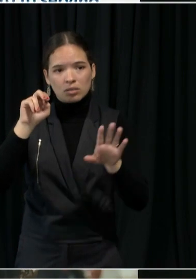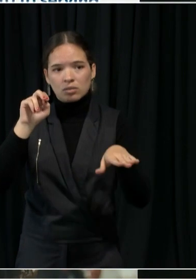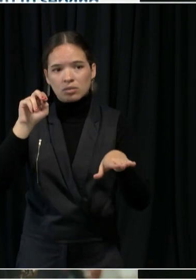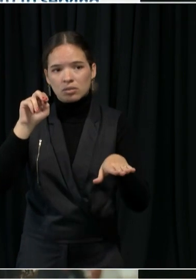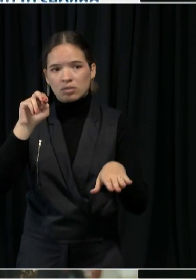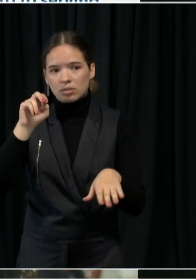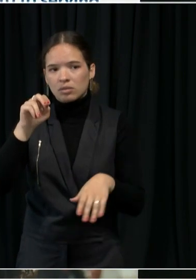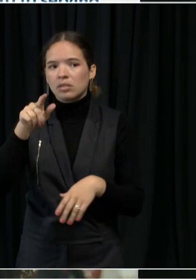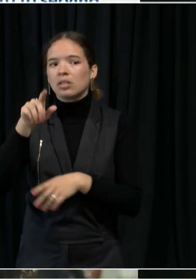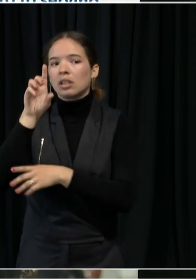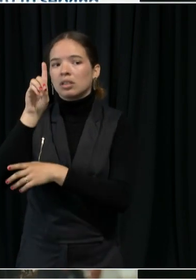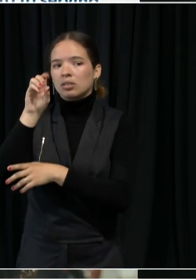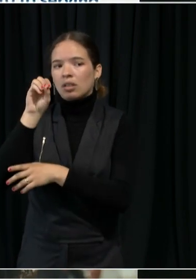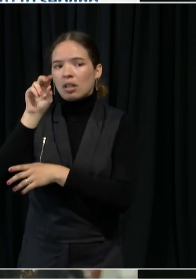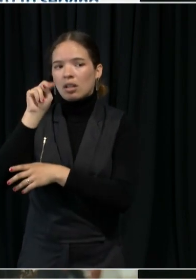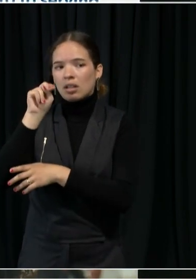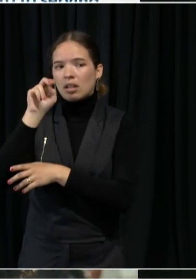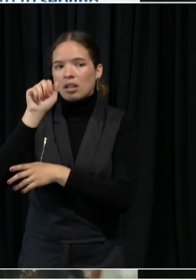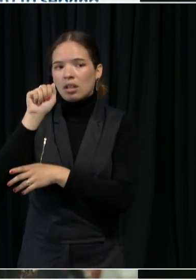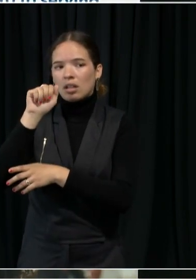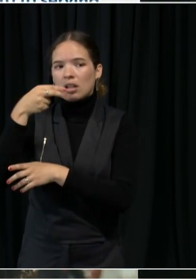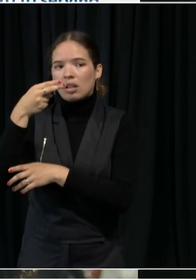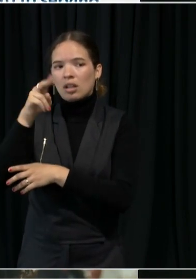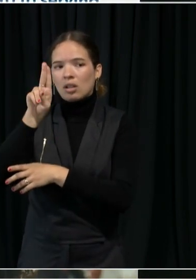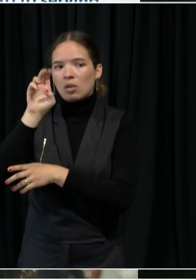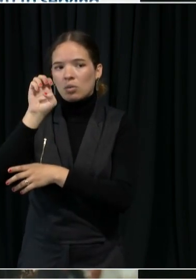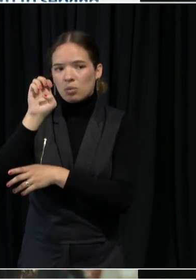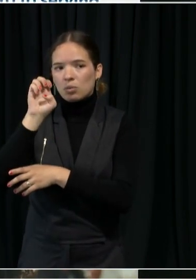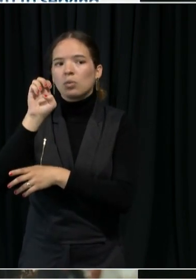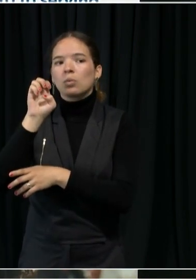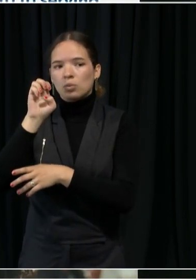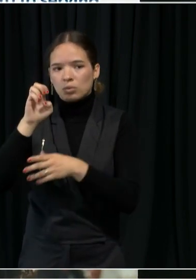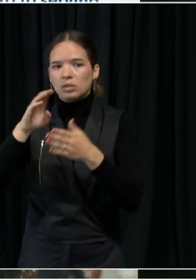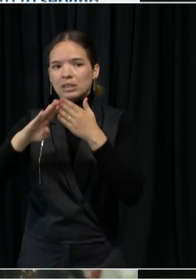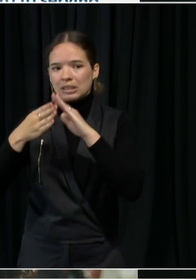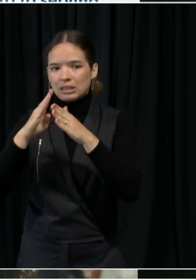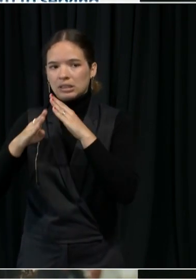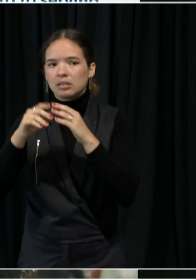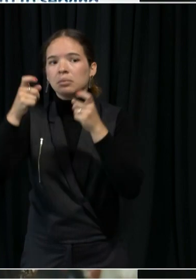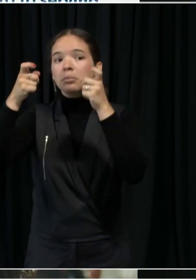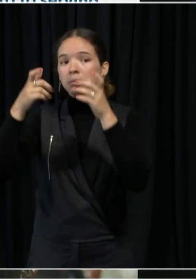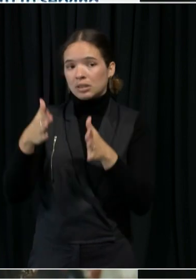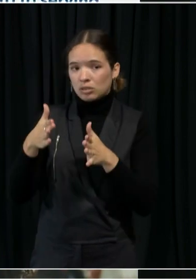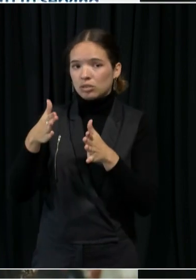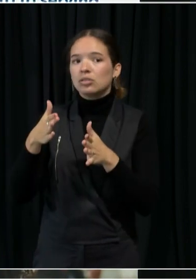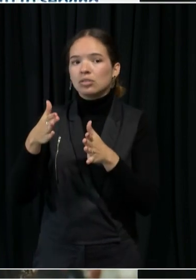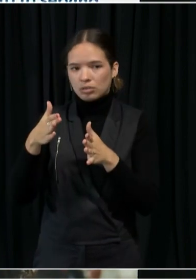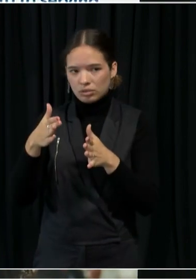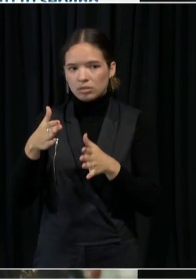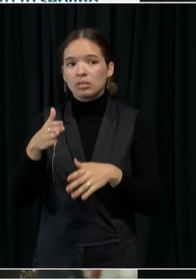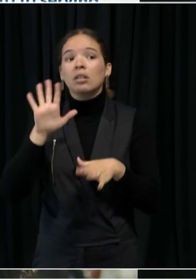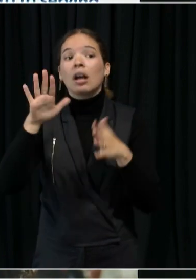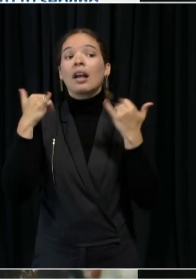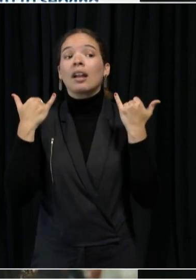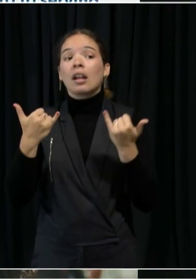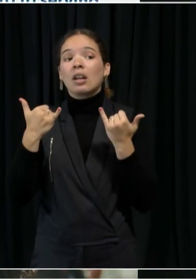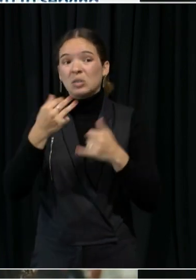as well. So with that, we are going to get ready to cut the ribbon. I think we're setting up this